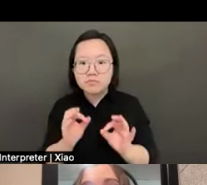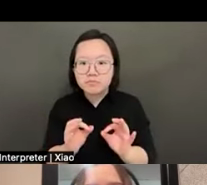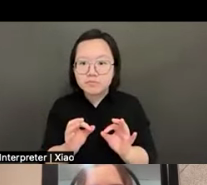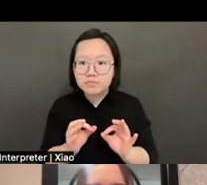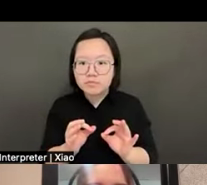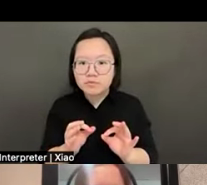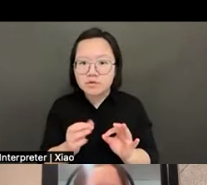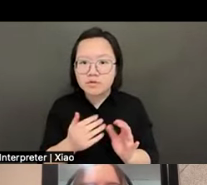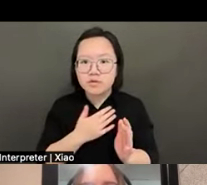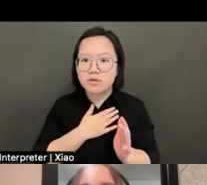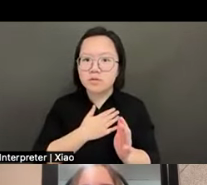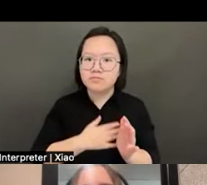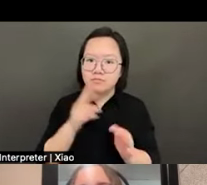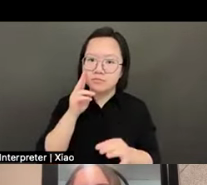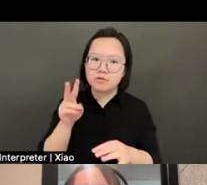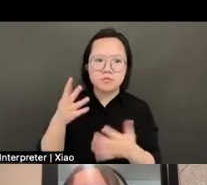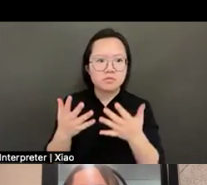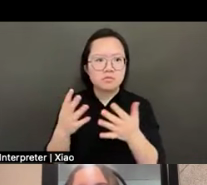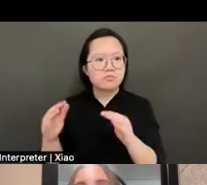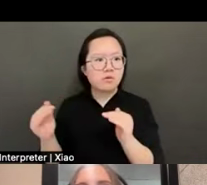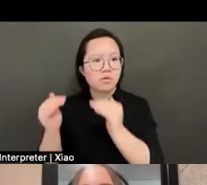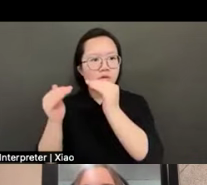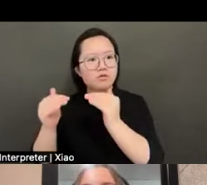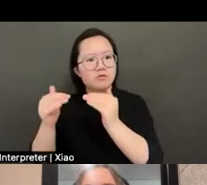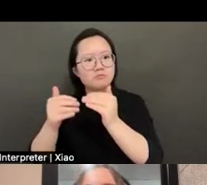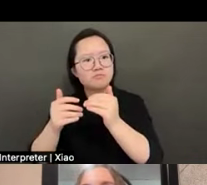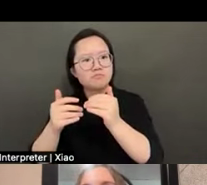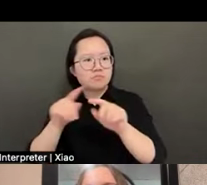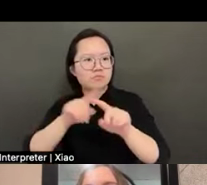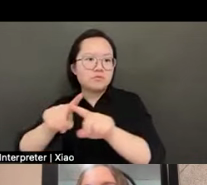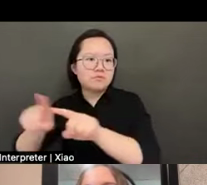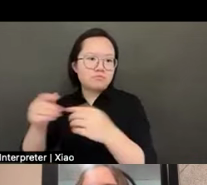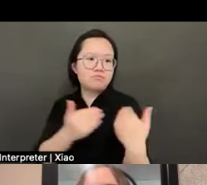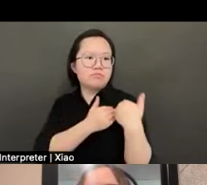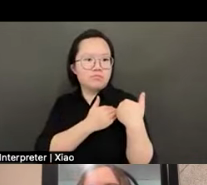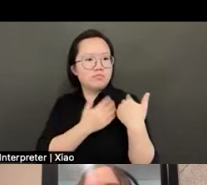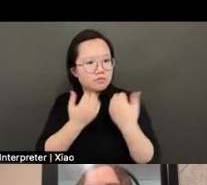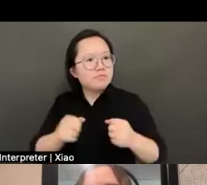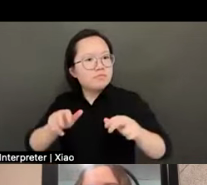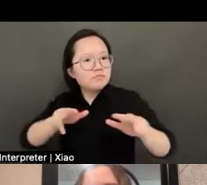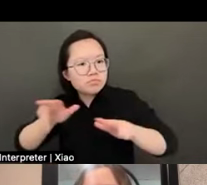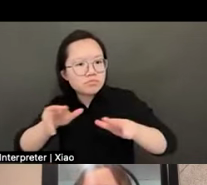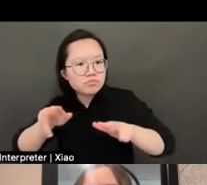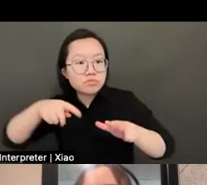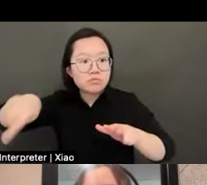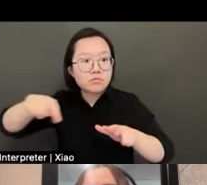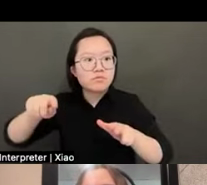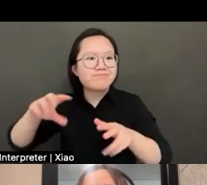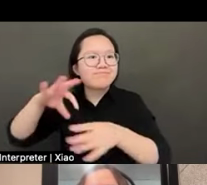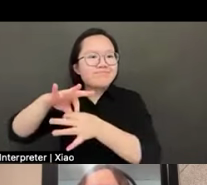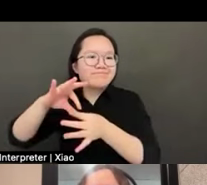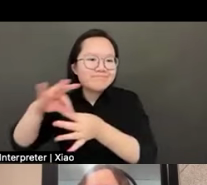more admin work and a bit more work in general. So this might also add to the human resources costs of